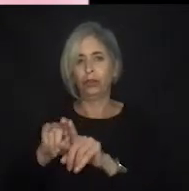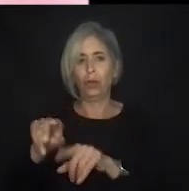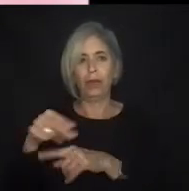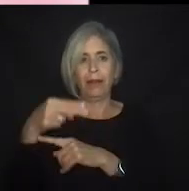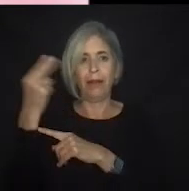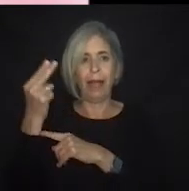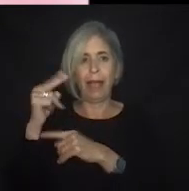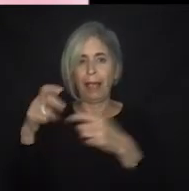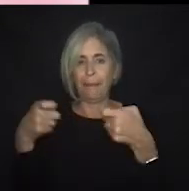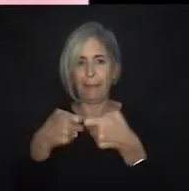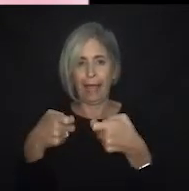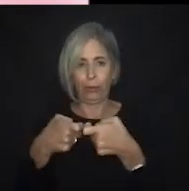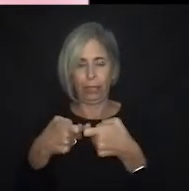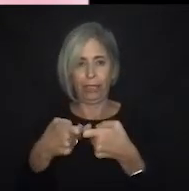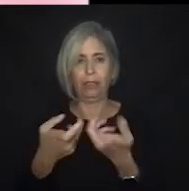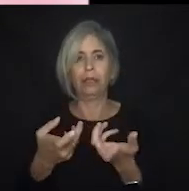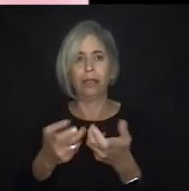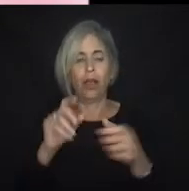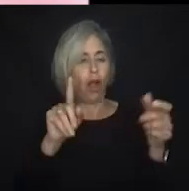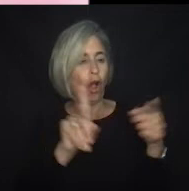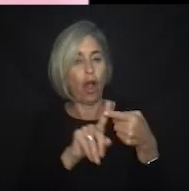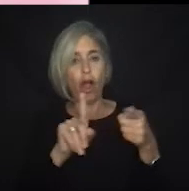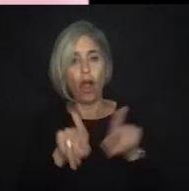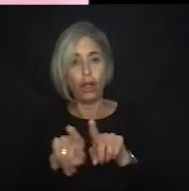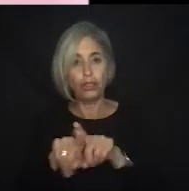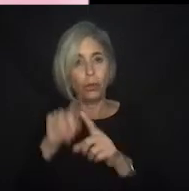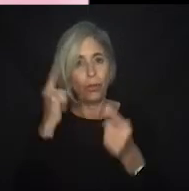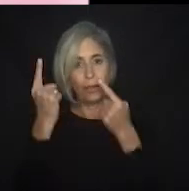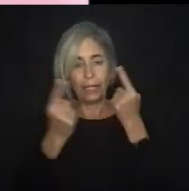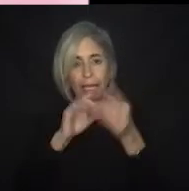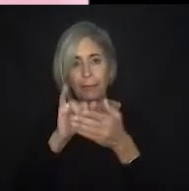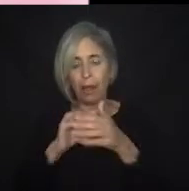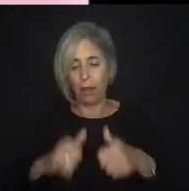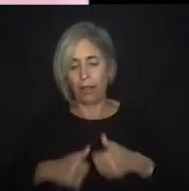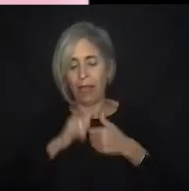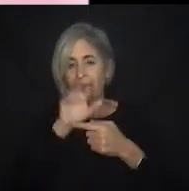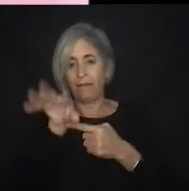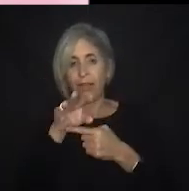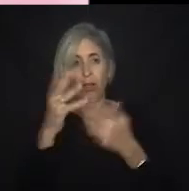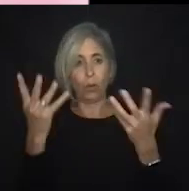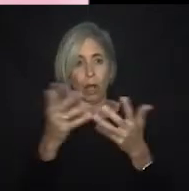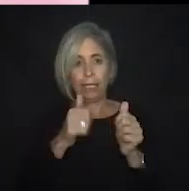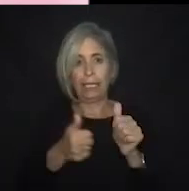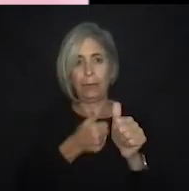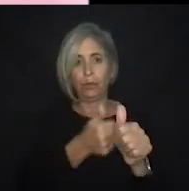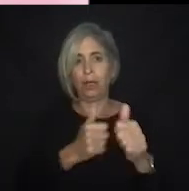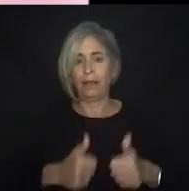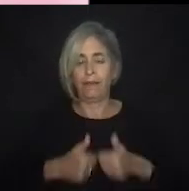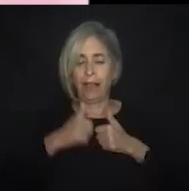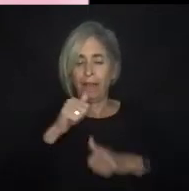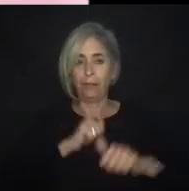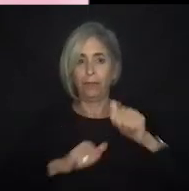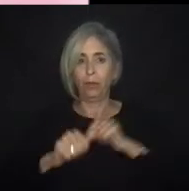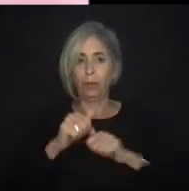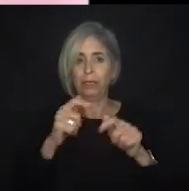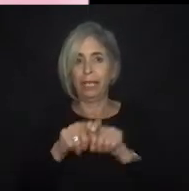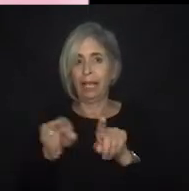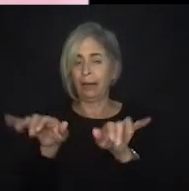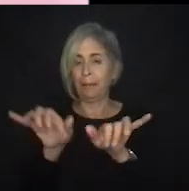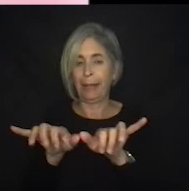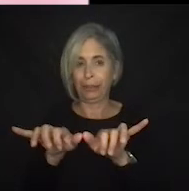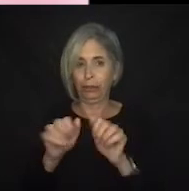bitrate. Another consideration when building with live video is keeping track of live performance and